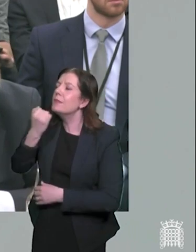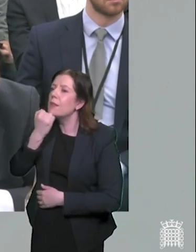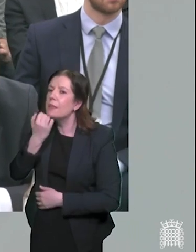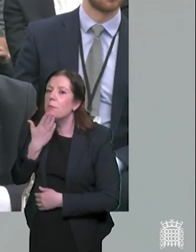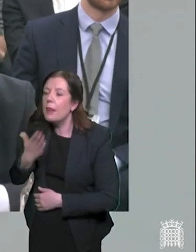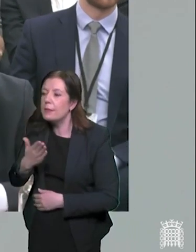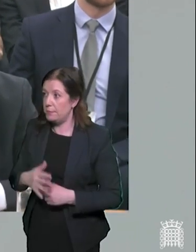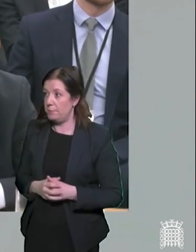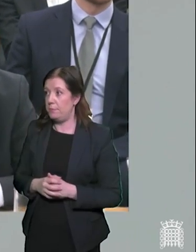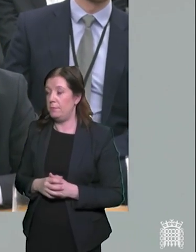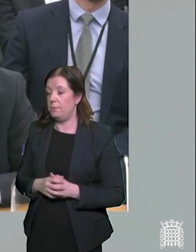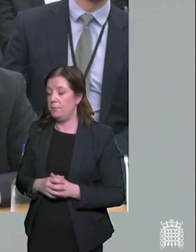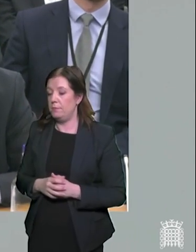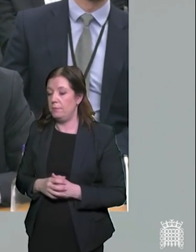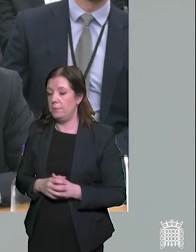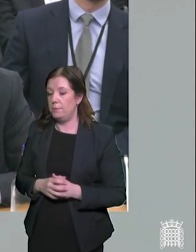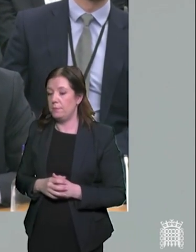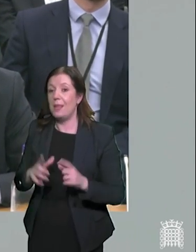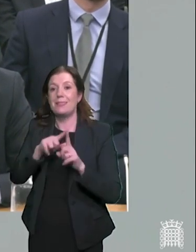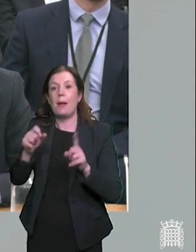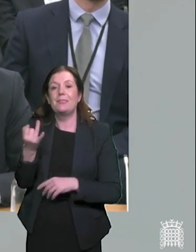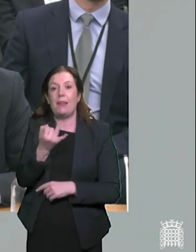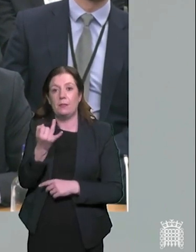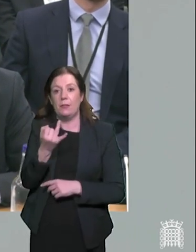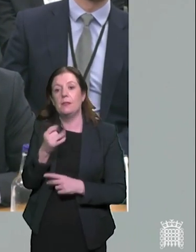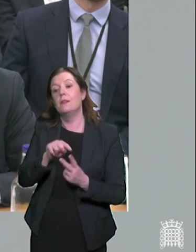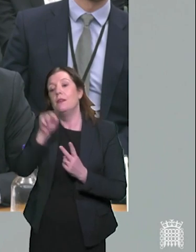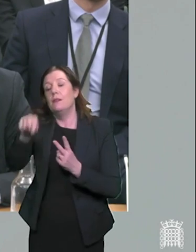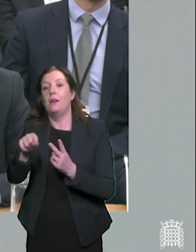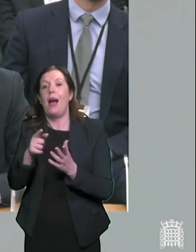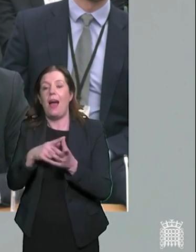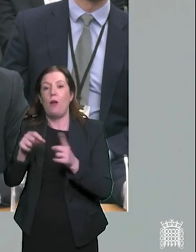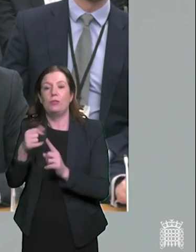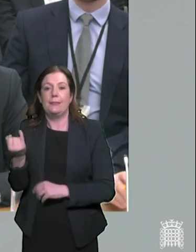me, Alan? 17th of December and the 16th of April.